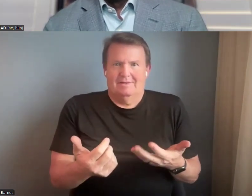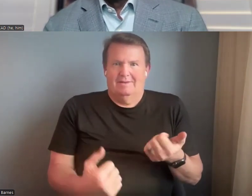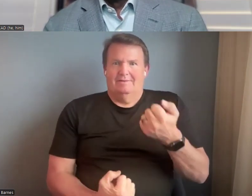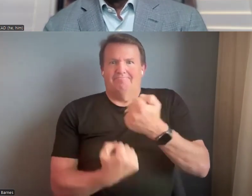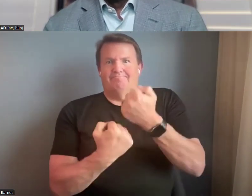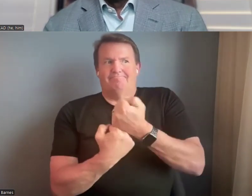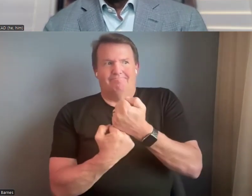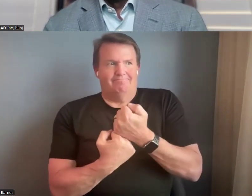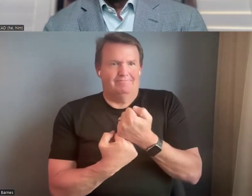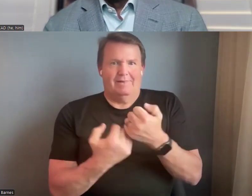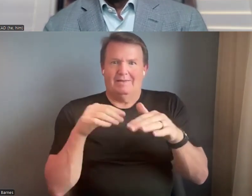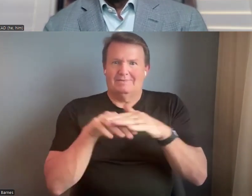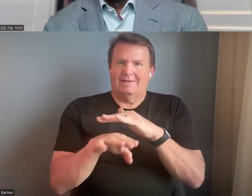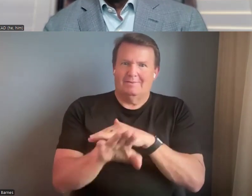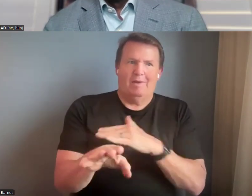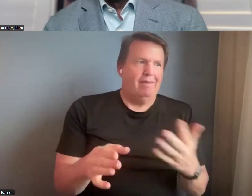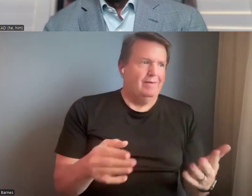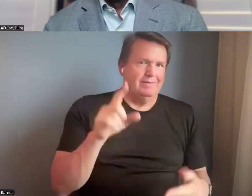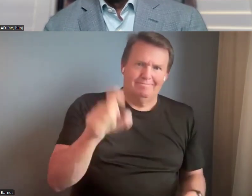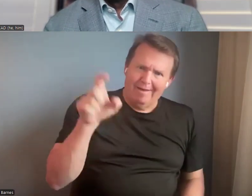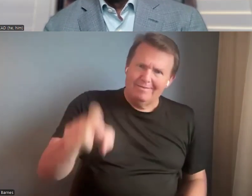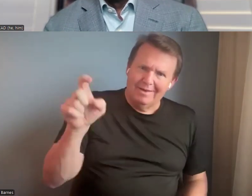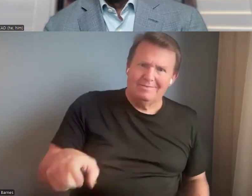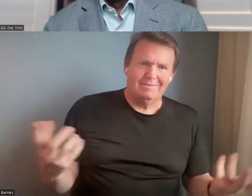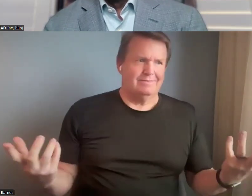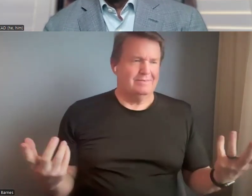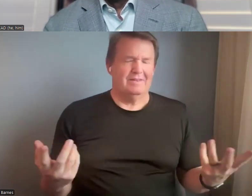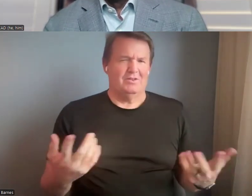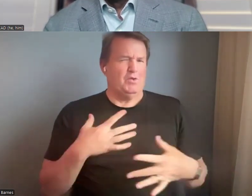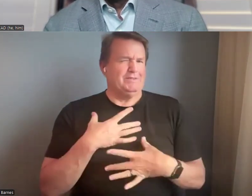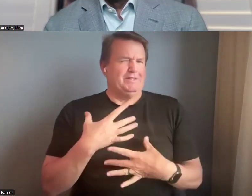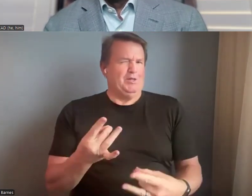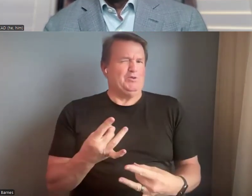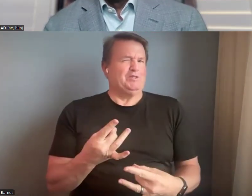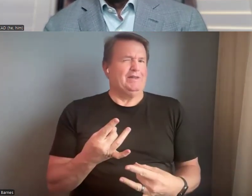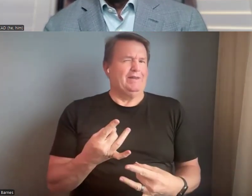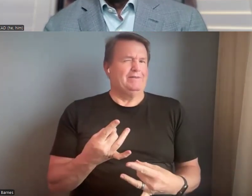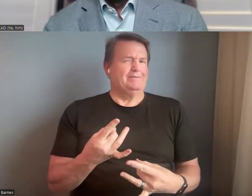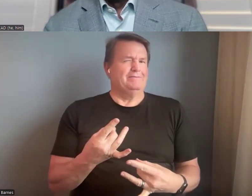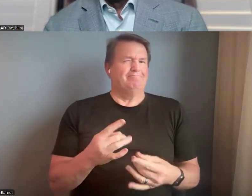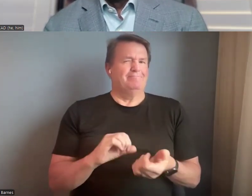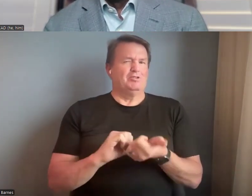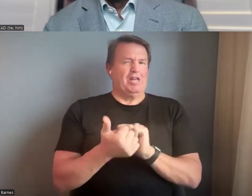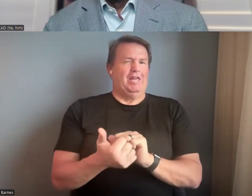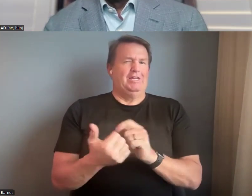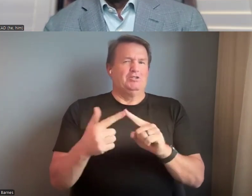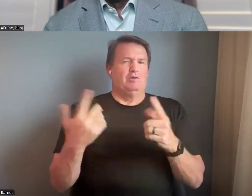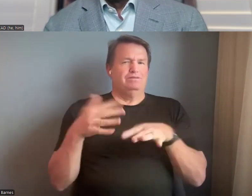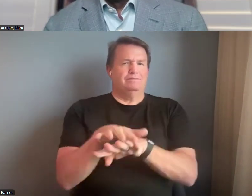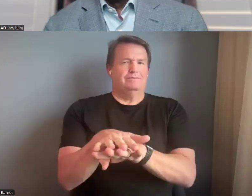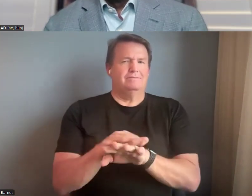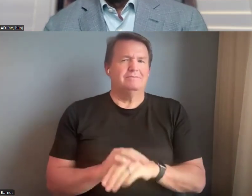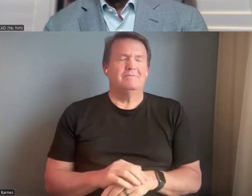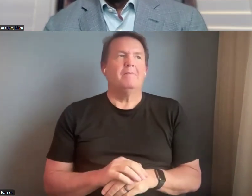accessibility. So it was a very interesting transition when I was on there. Currently, I'm